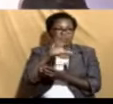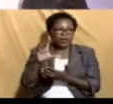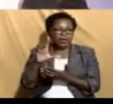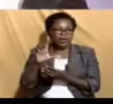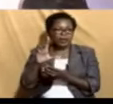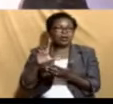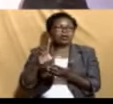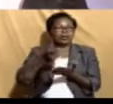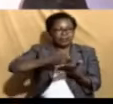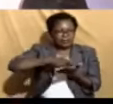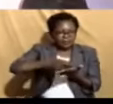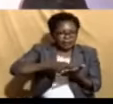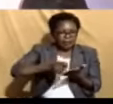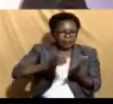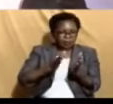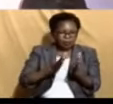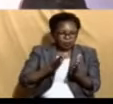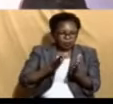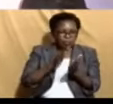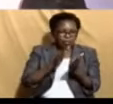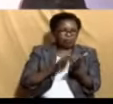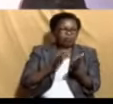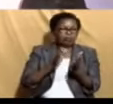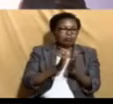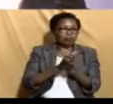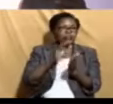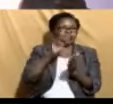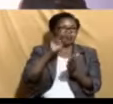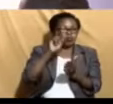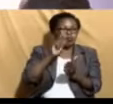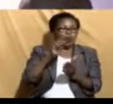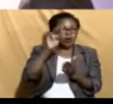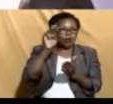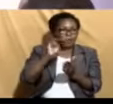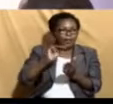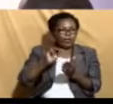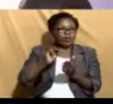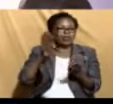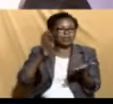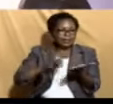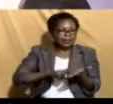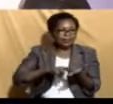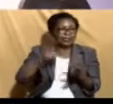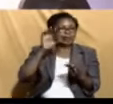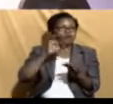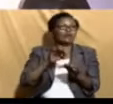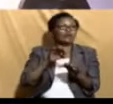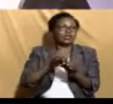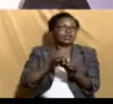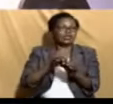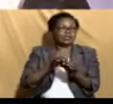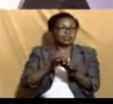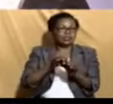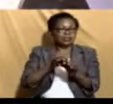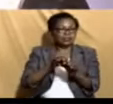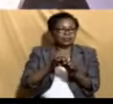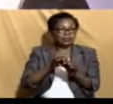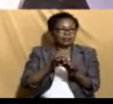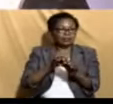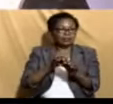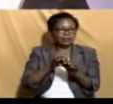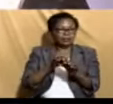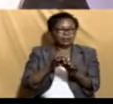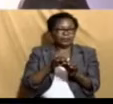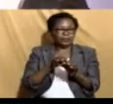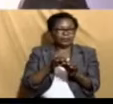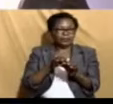proposal signed by at least 1 million registered voters on a strict application of Article 257 of